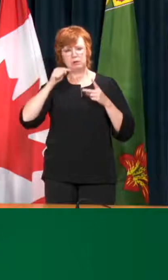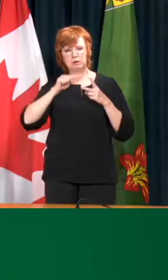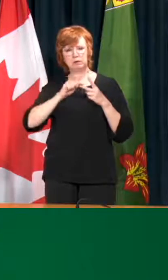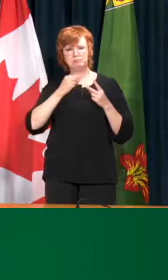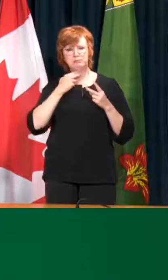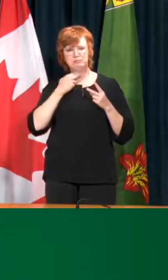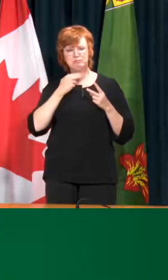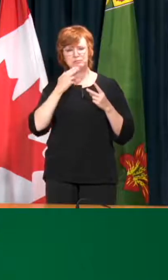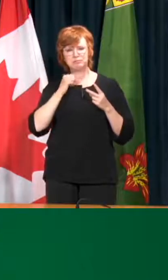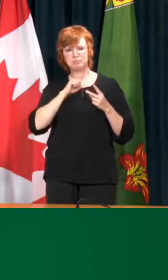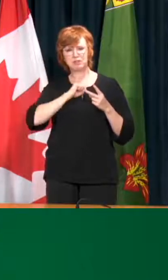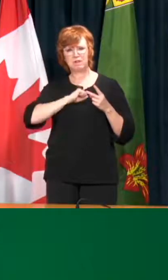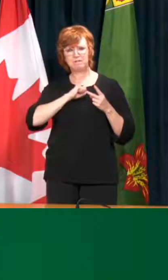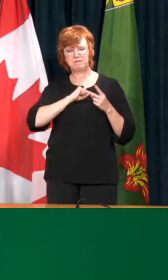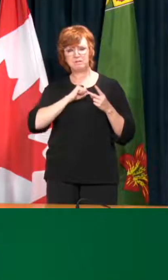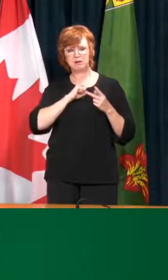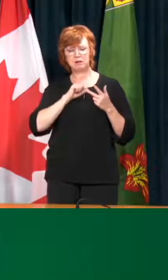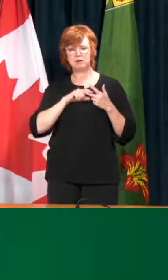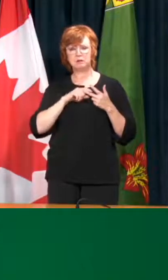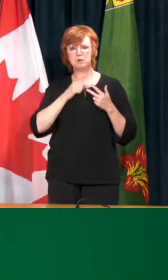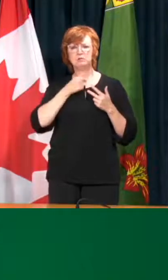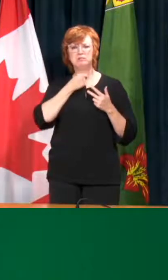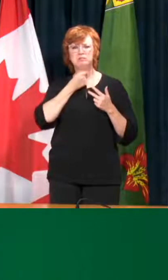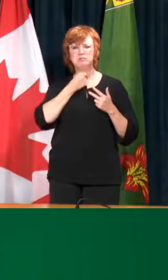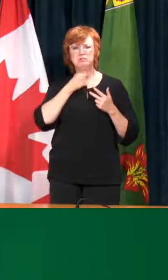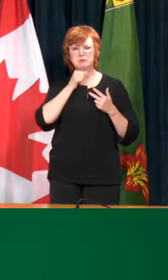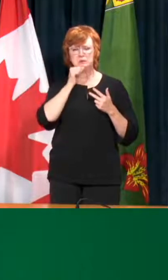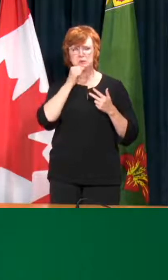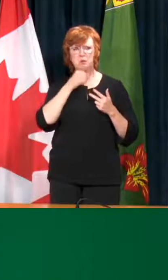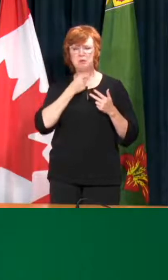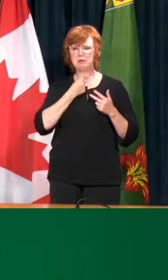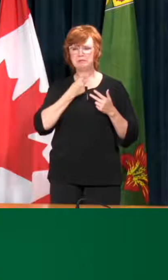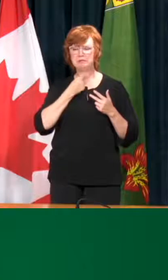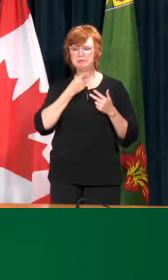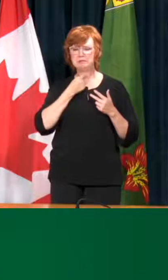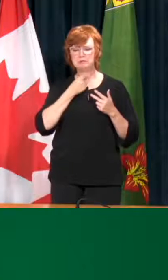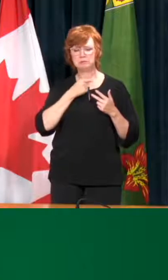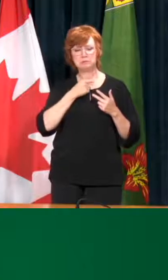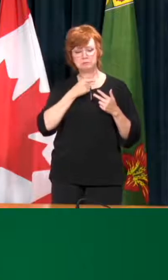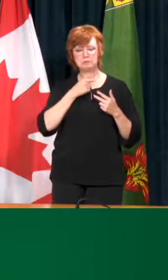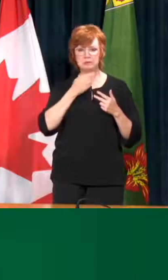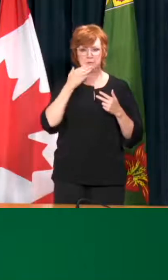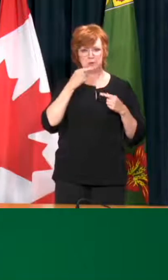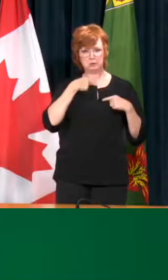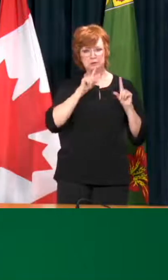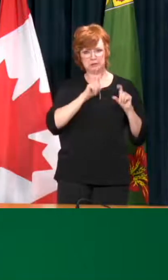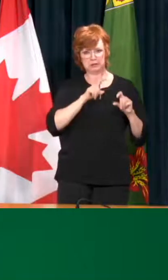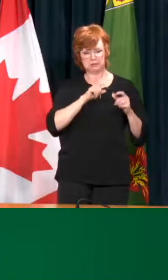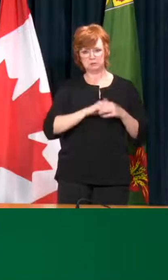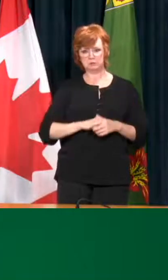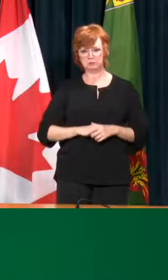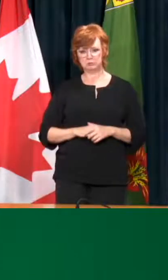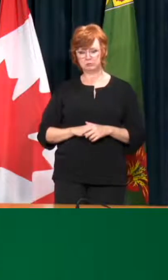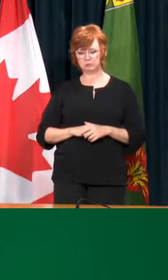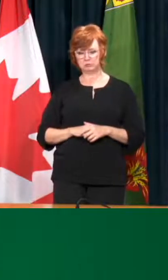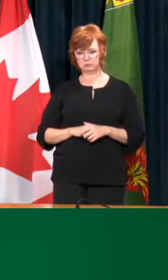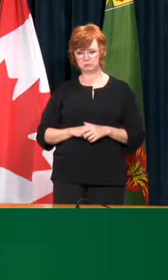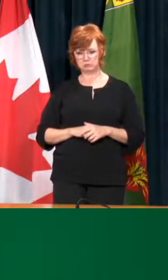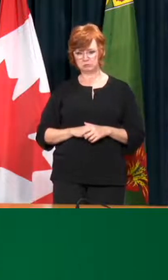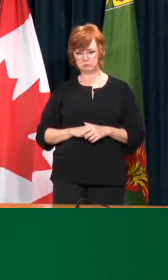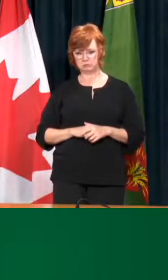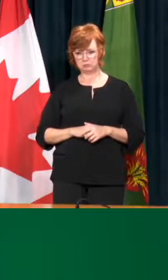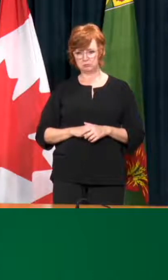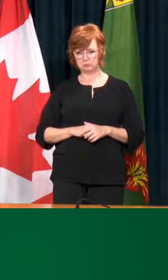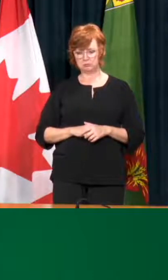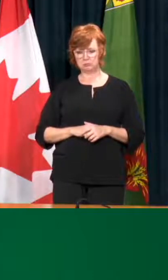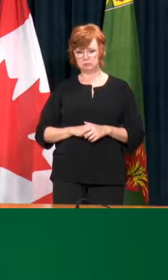sore throat. Do seek testing, because that informs you, it informs what needs to happen for your close contacts, and also informs